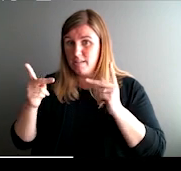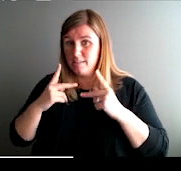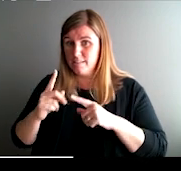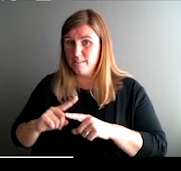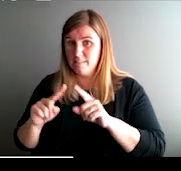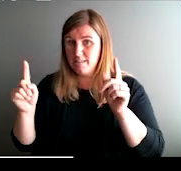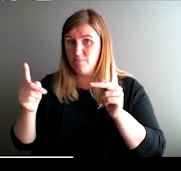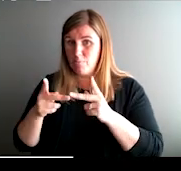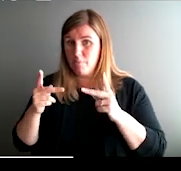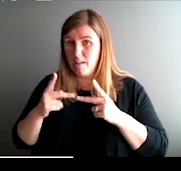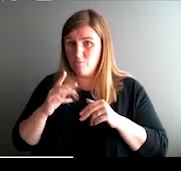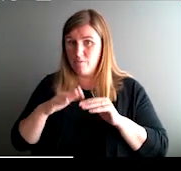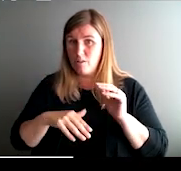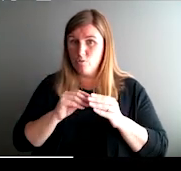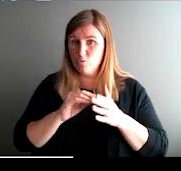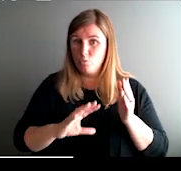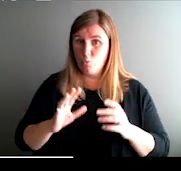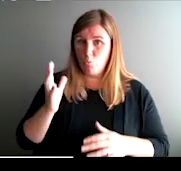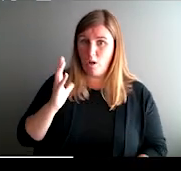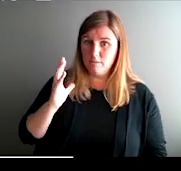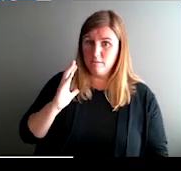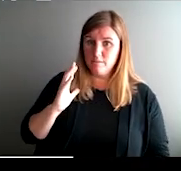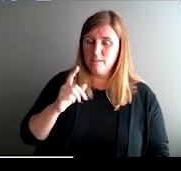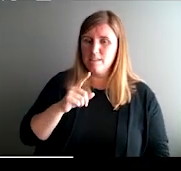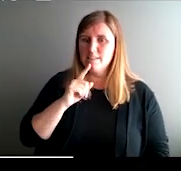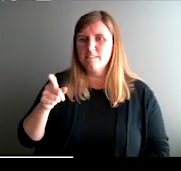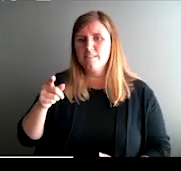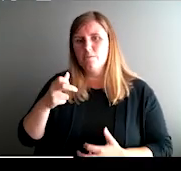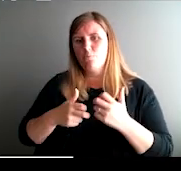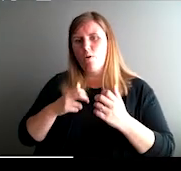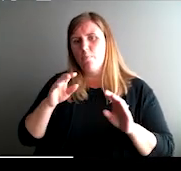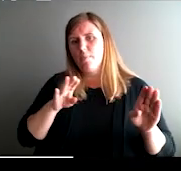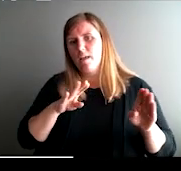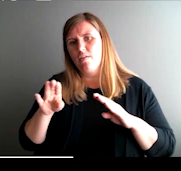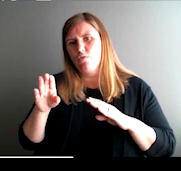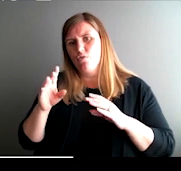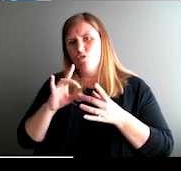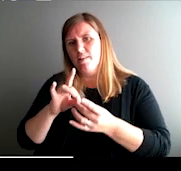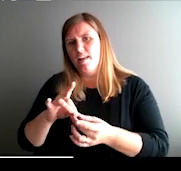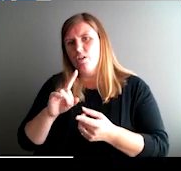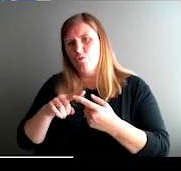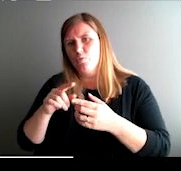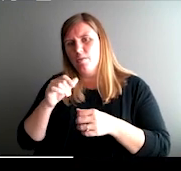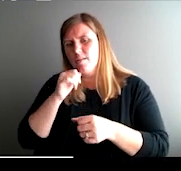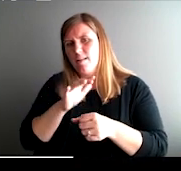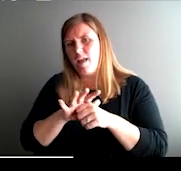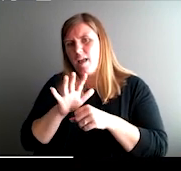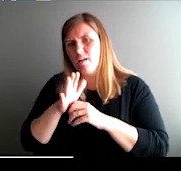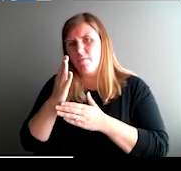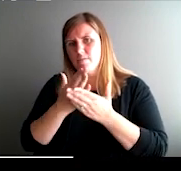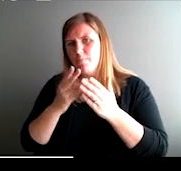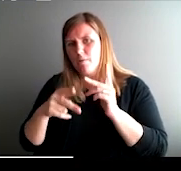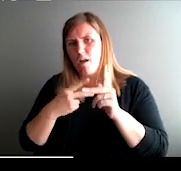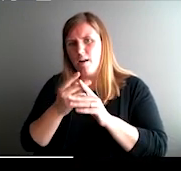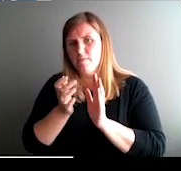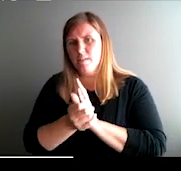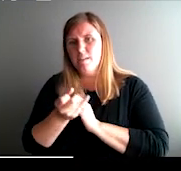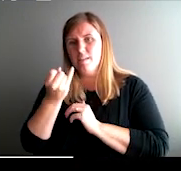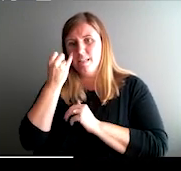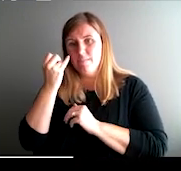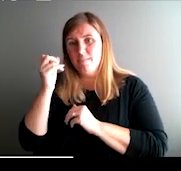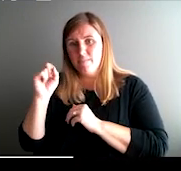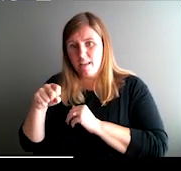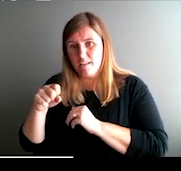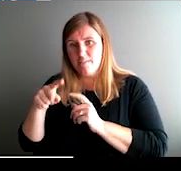different place than where the student was? And is this problem behavior related to the lack of some skill? If so, then we can we